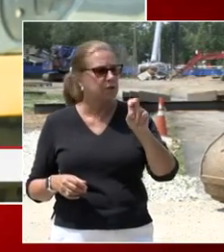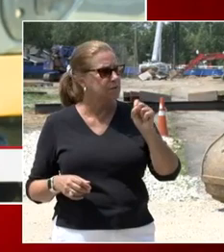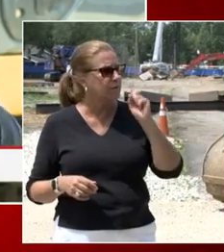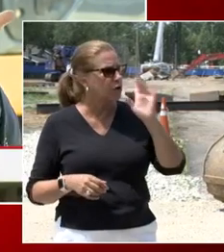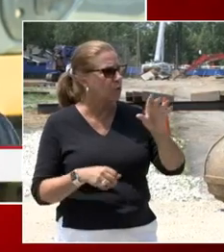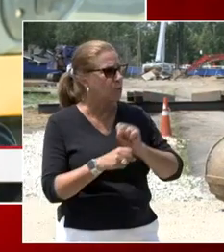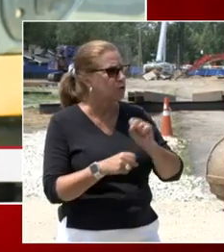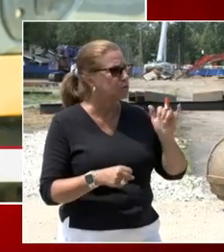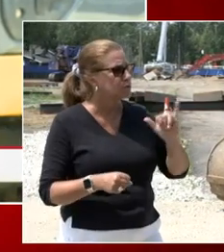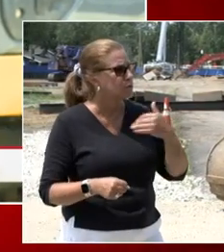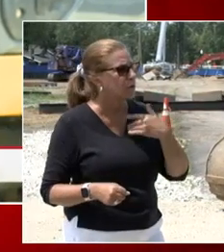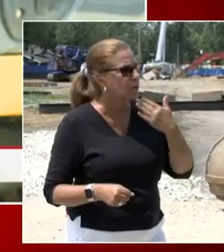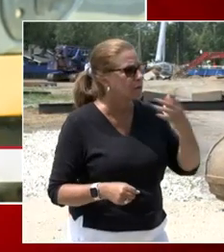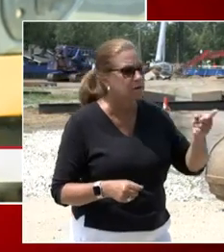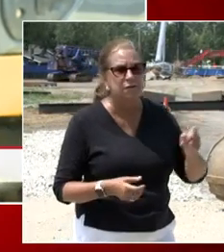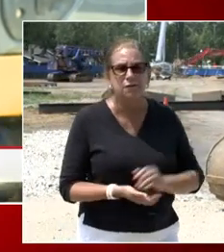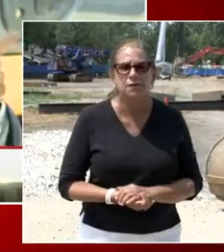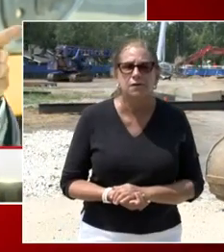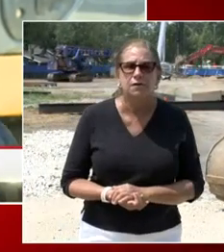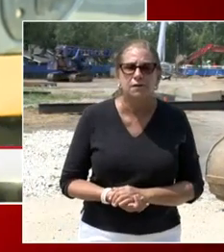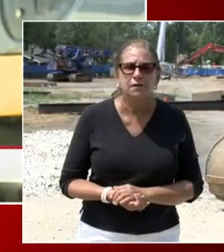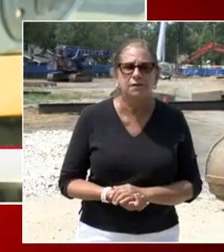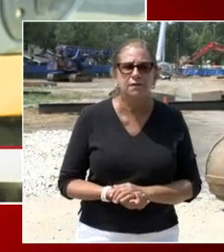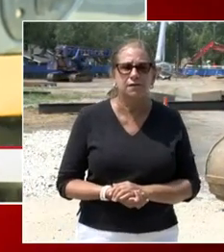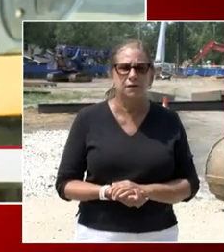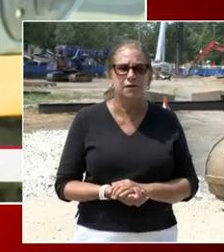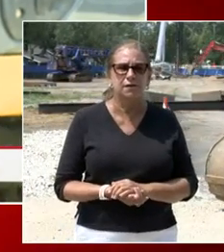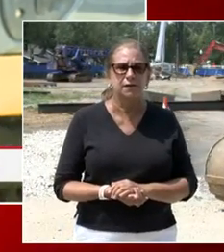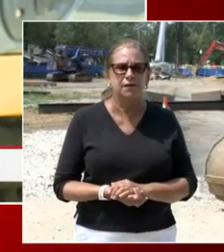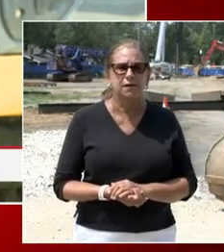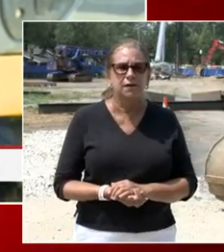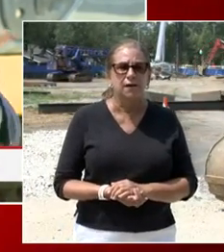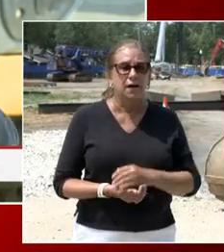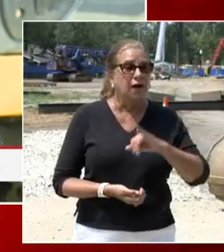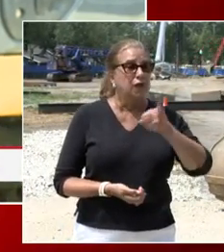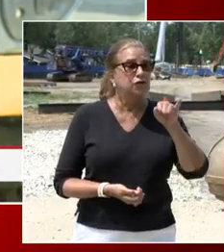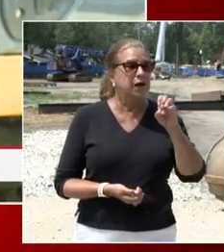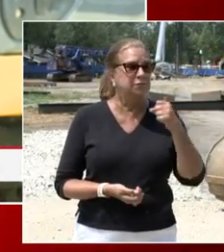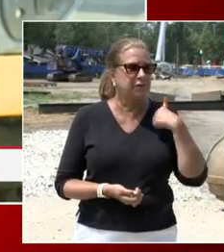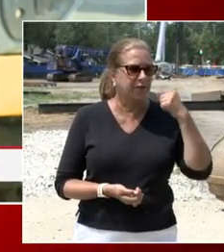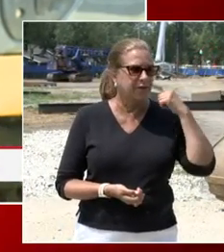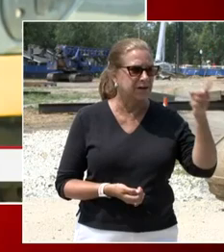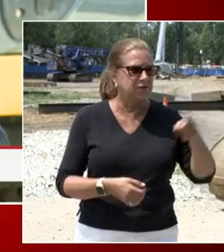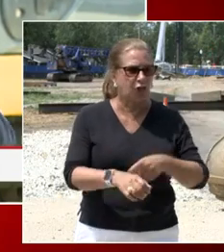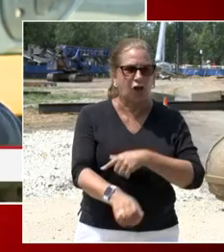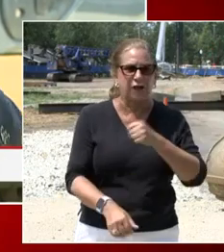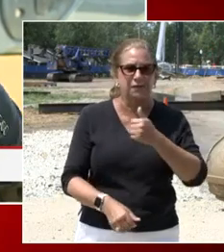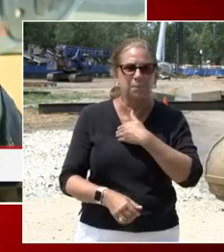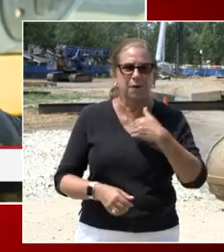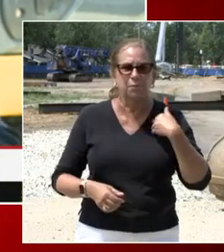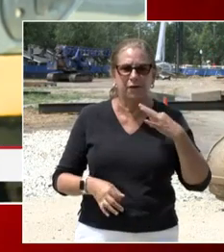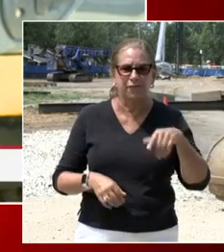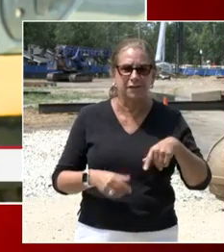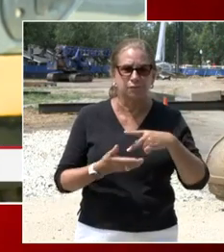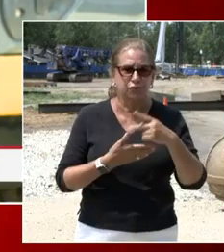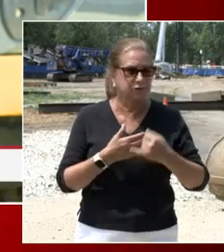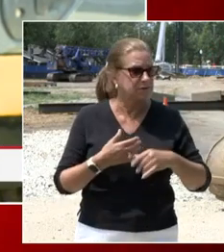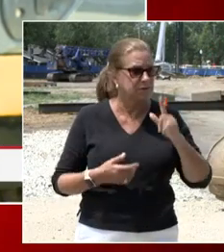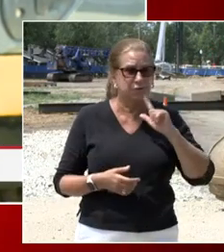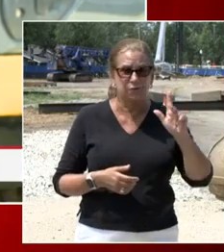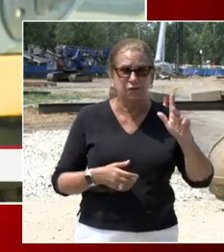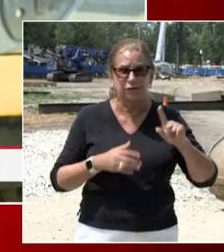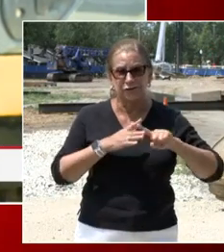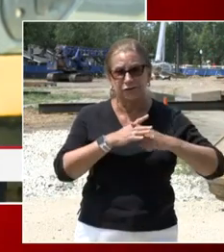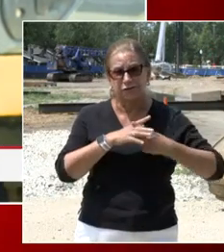James, and I think this was his first job right out of school from Rutgers at 23 years old, and I asked him today 7 years in